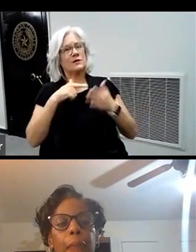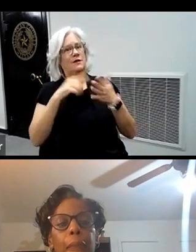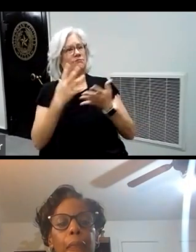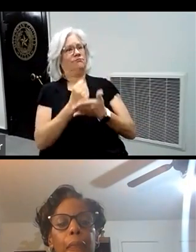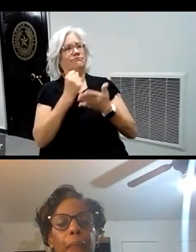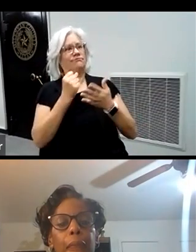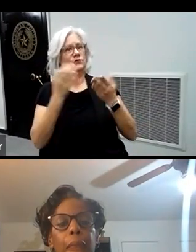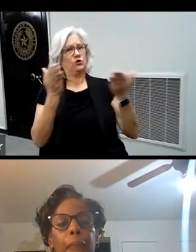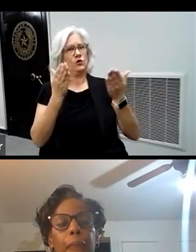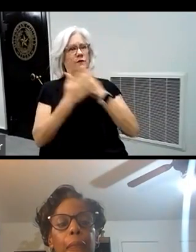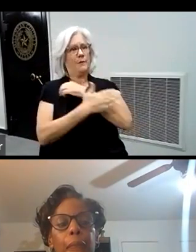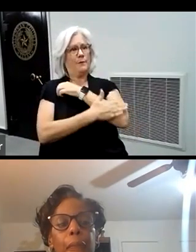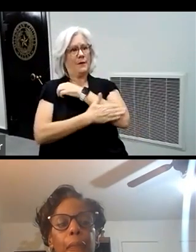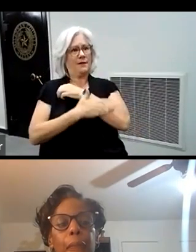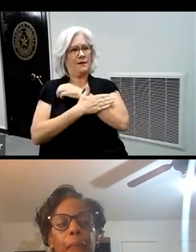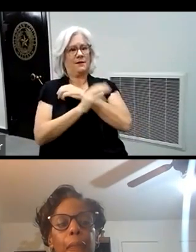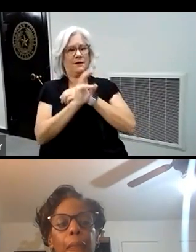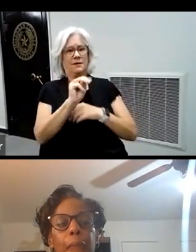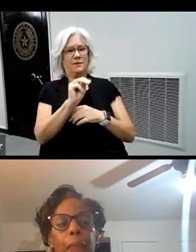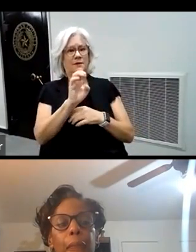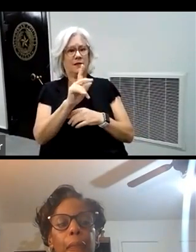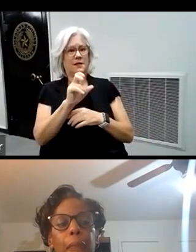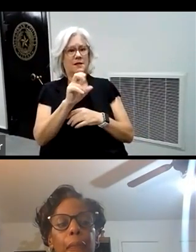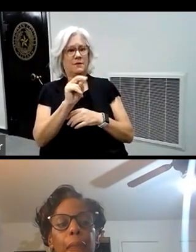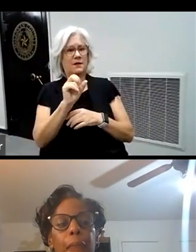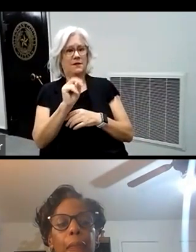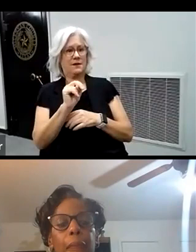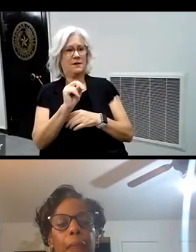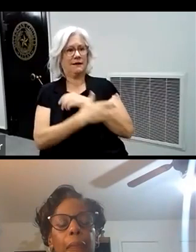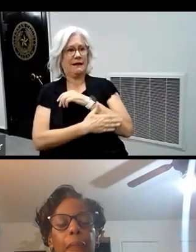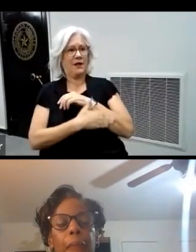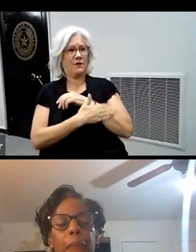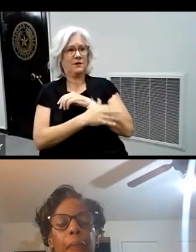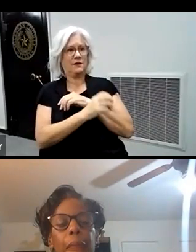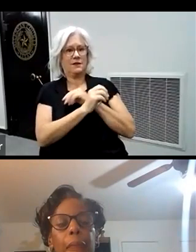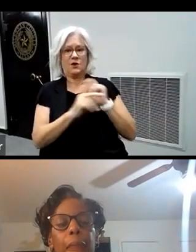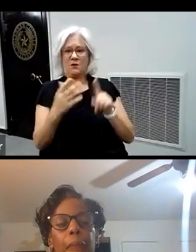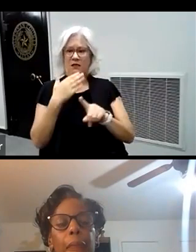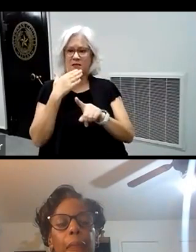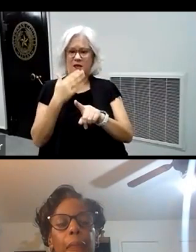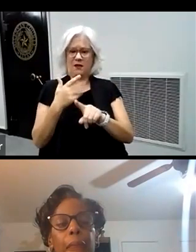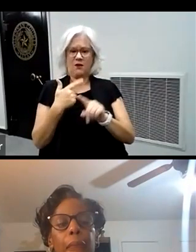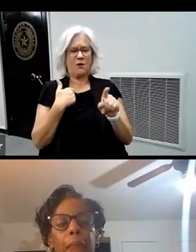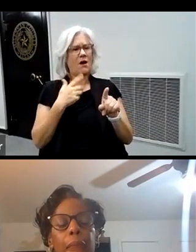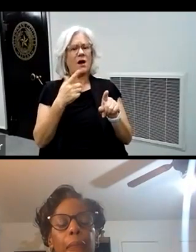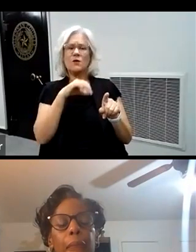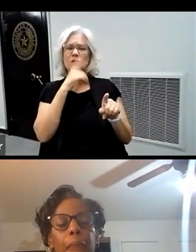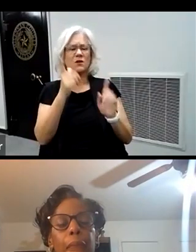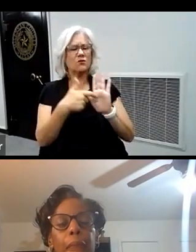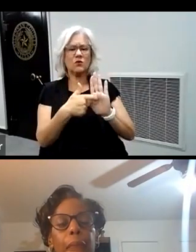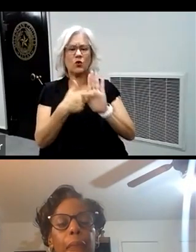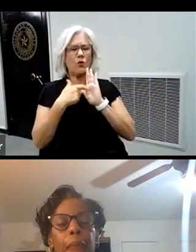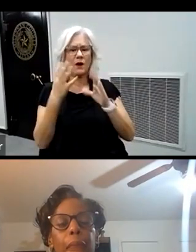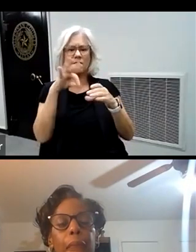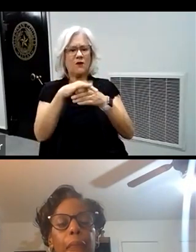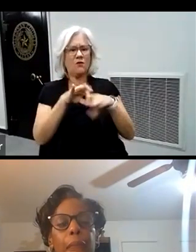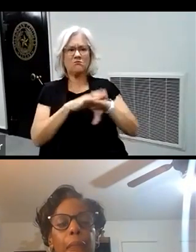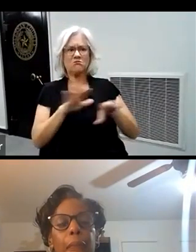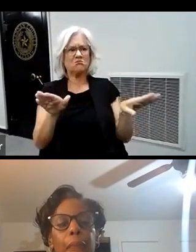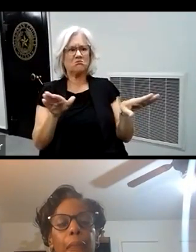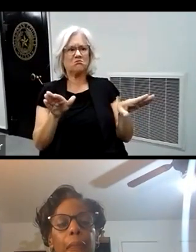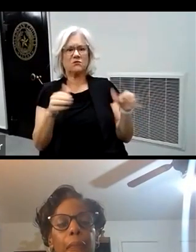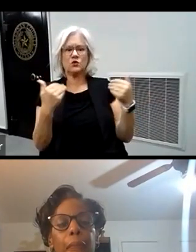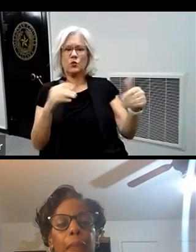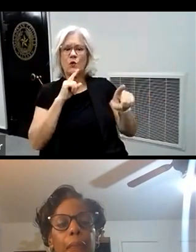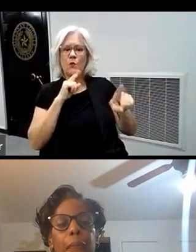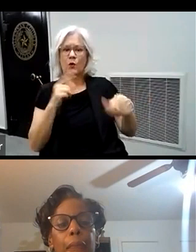to serve McLennan County. Thank you, sir. Thank you. I don't think that's an action item, so just a report.